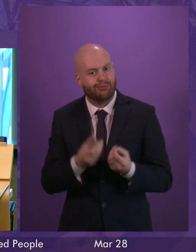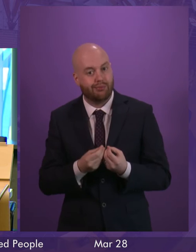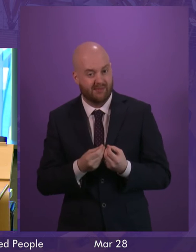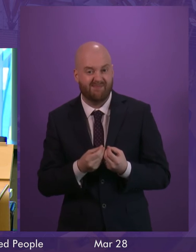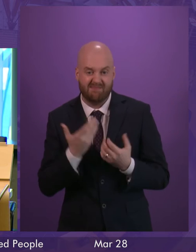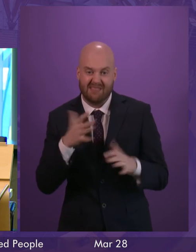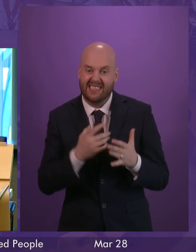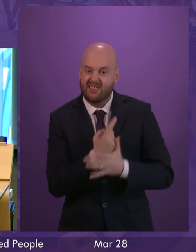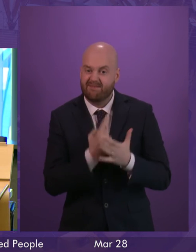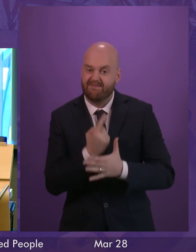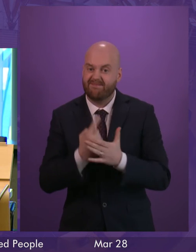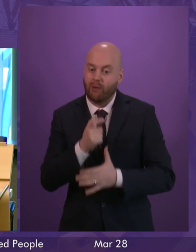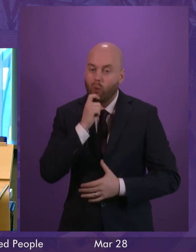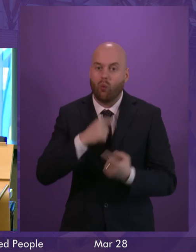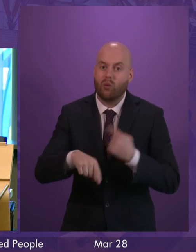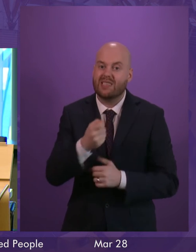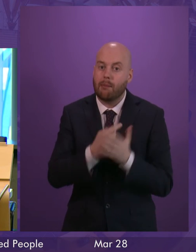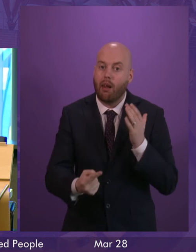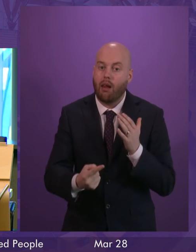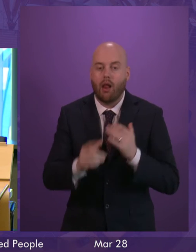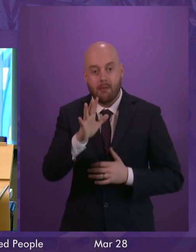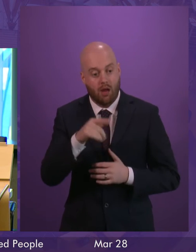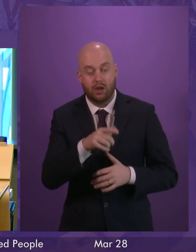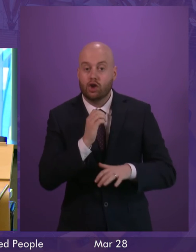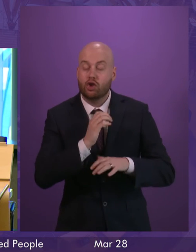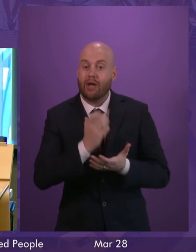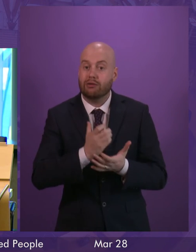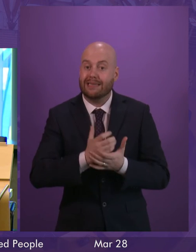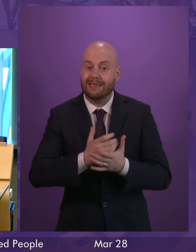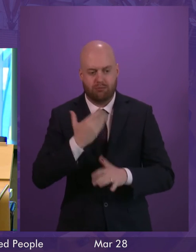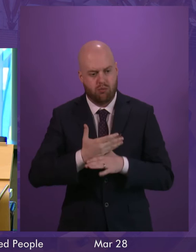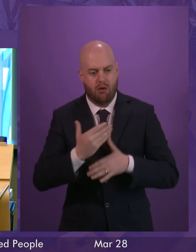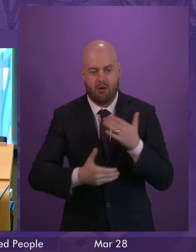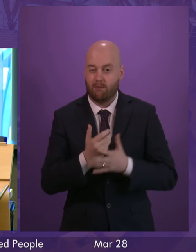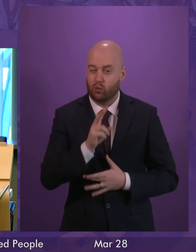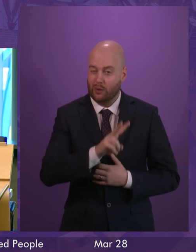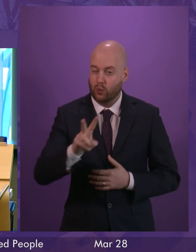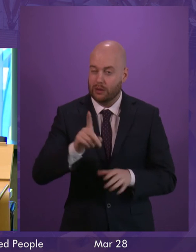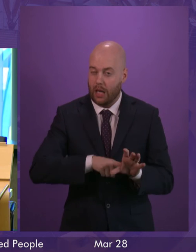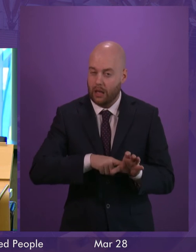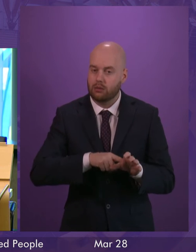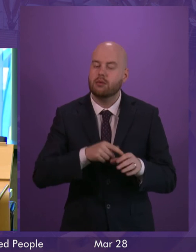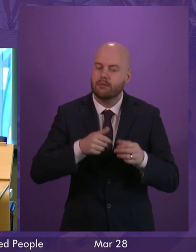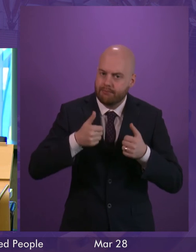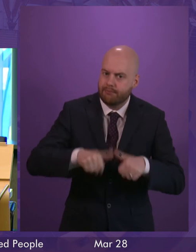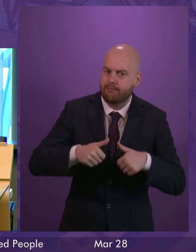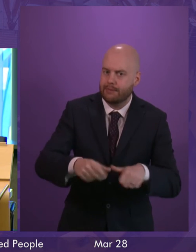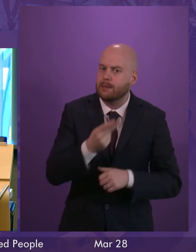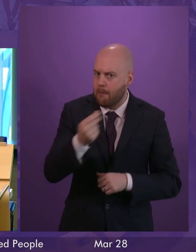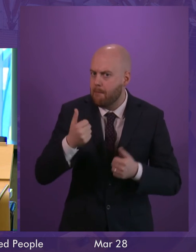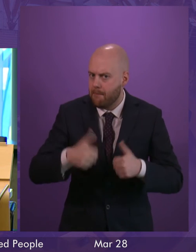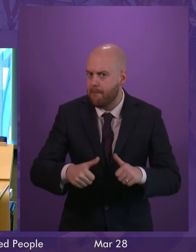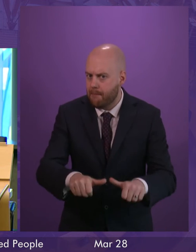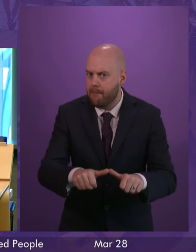combated that over the charity's 22 years of service. The barriers stopping disabled people from living with freedom, fairness and equity